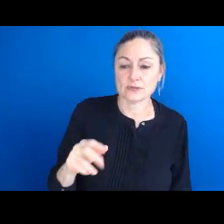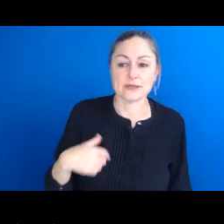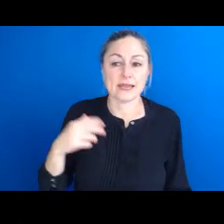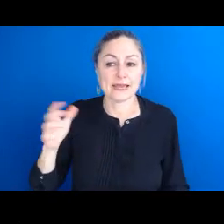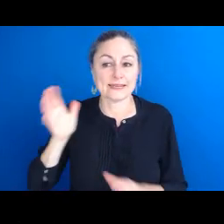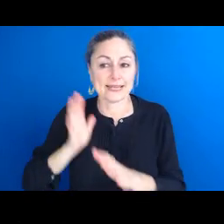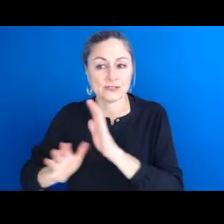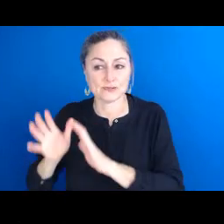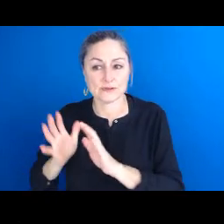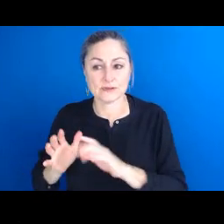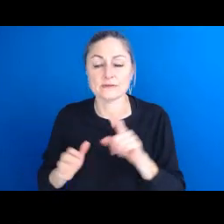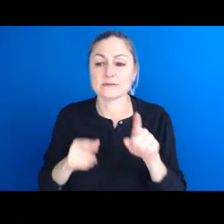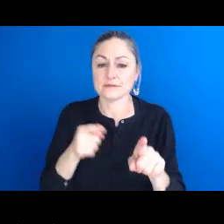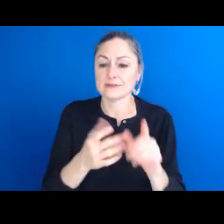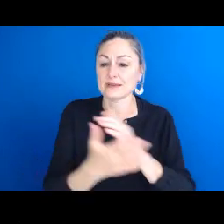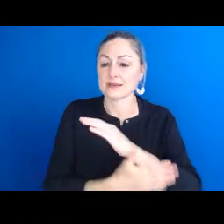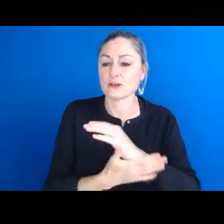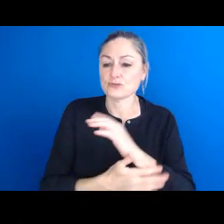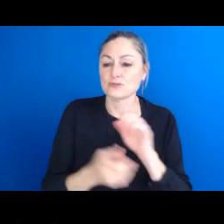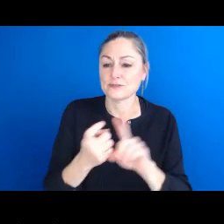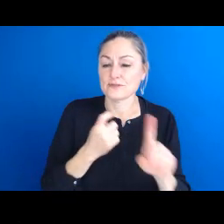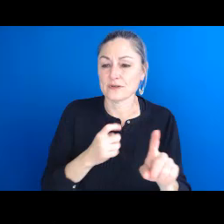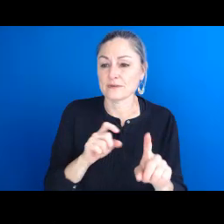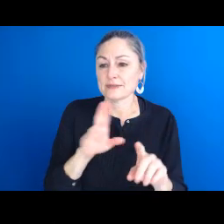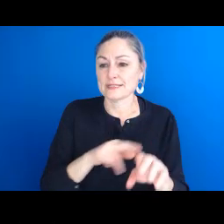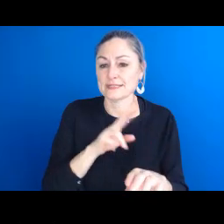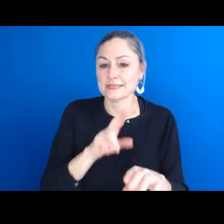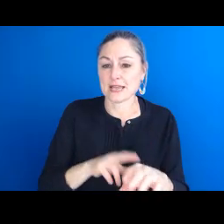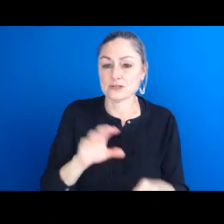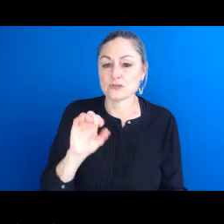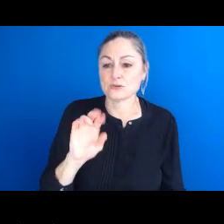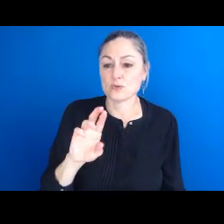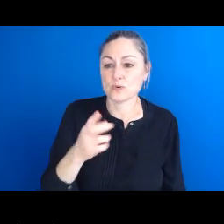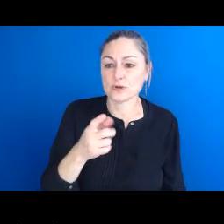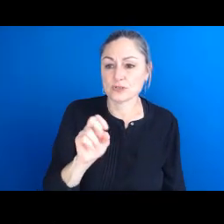refers to the country that you're from. So if you're an immigrant from another country,